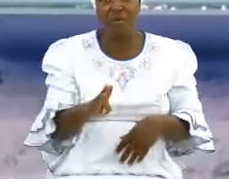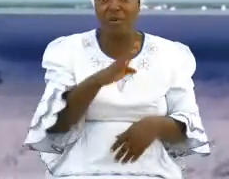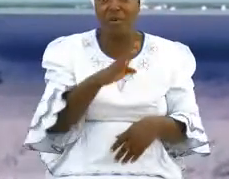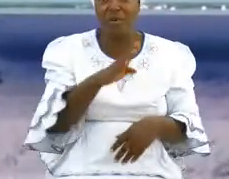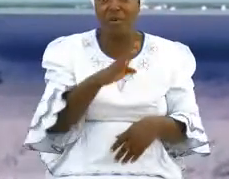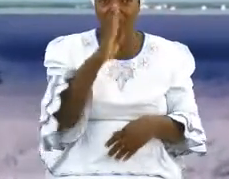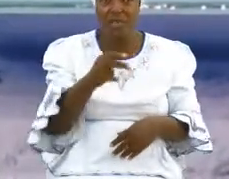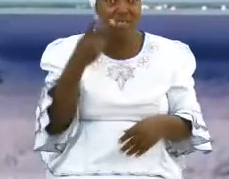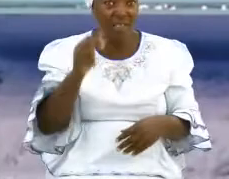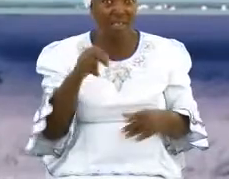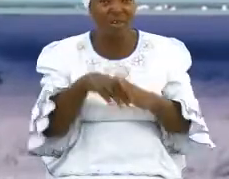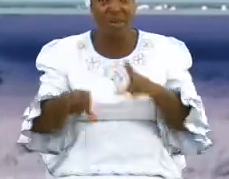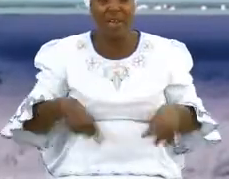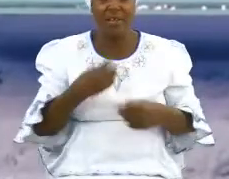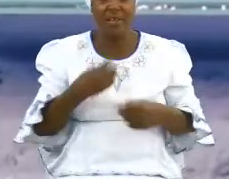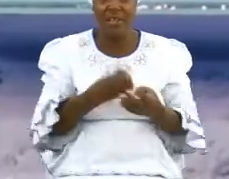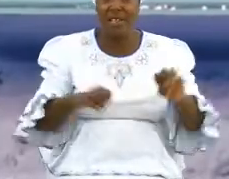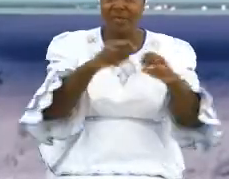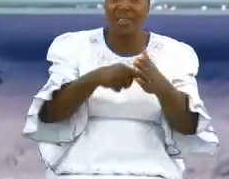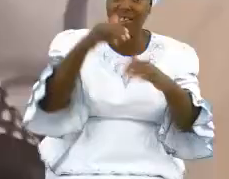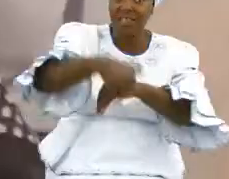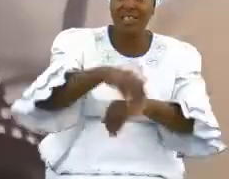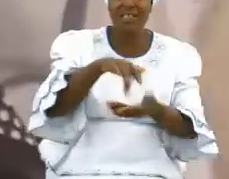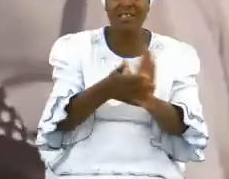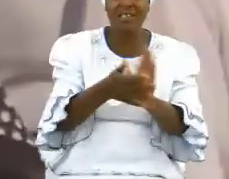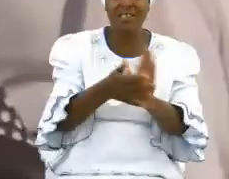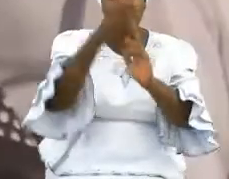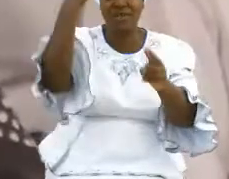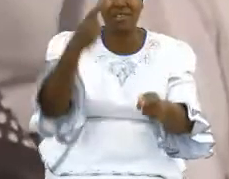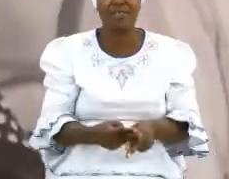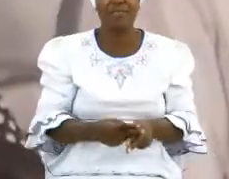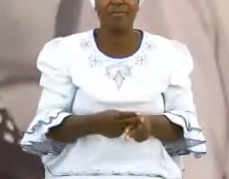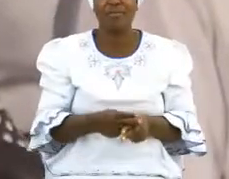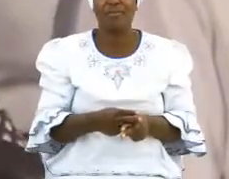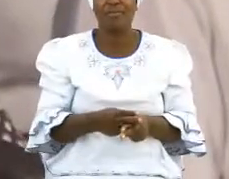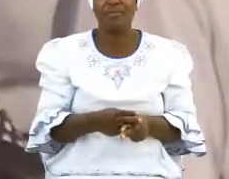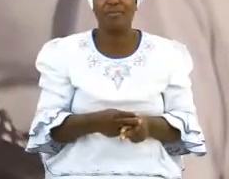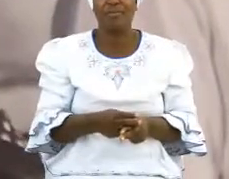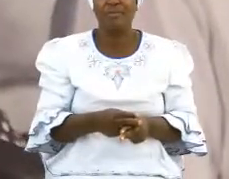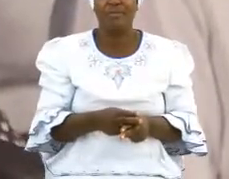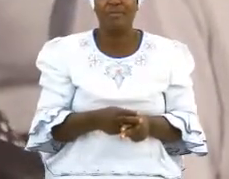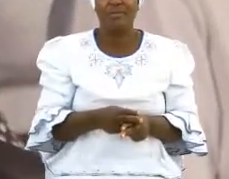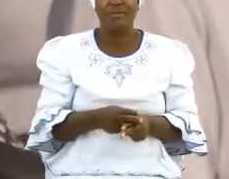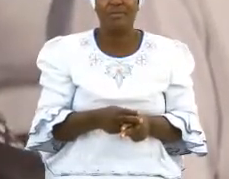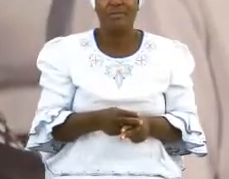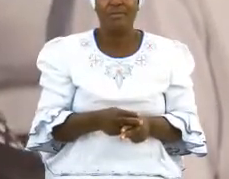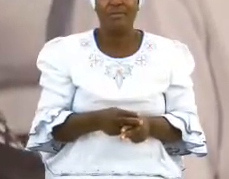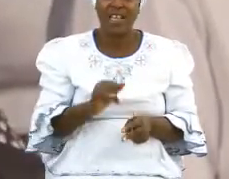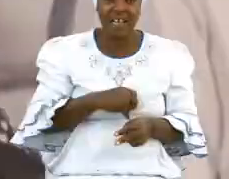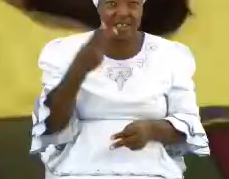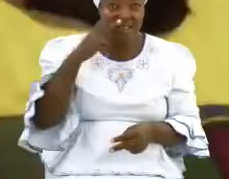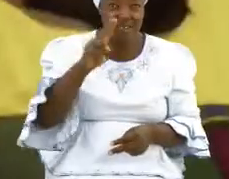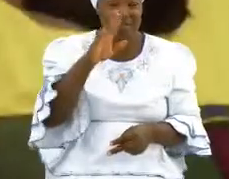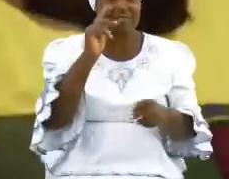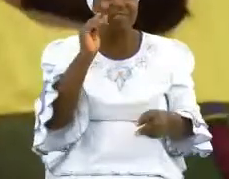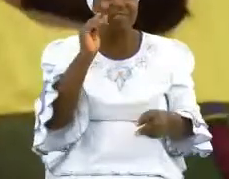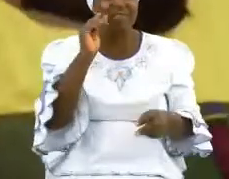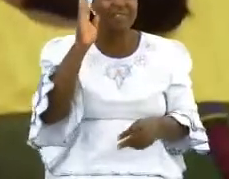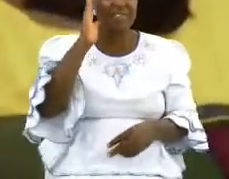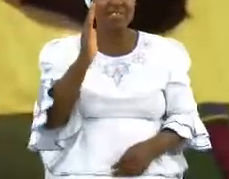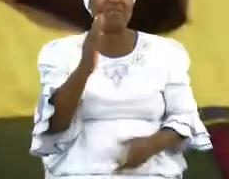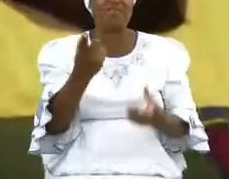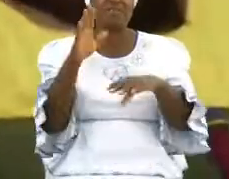your life, even tonight, in Jesus' name. I see your testimony coming upon